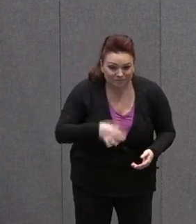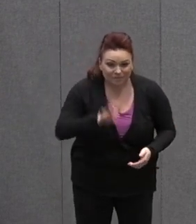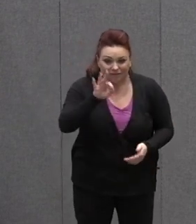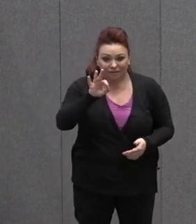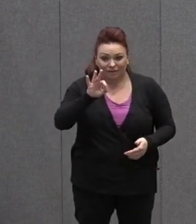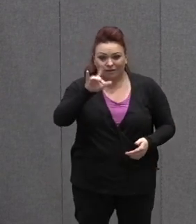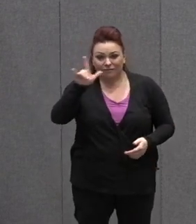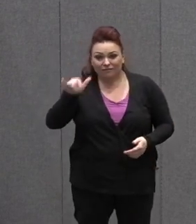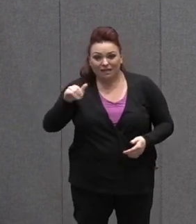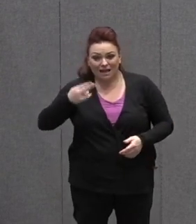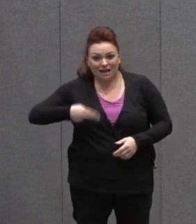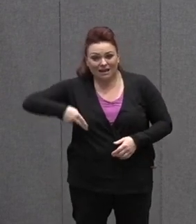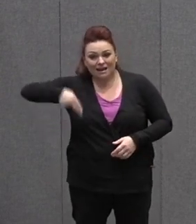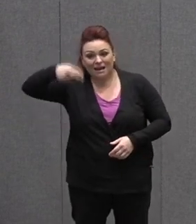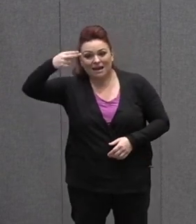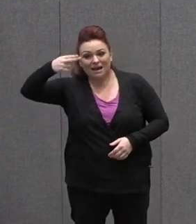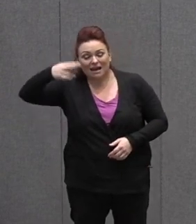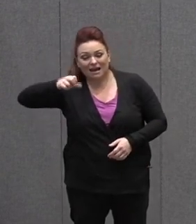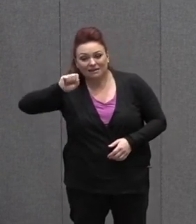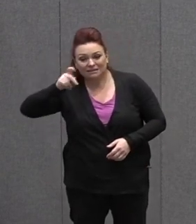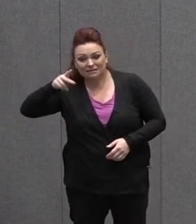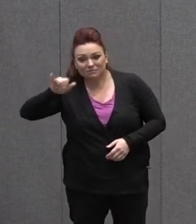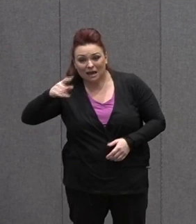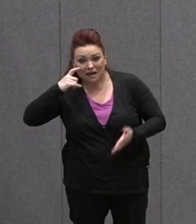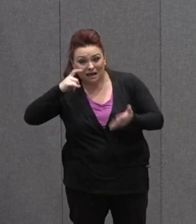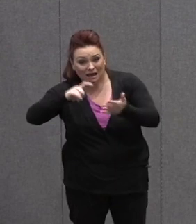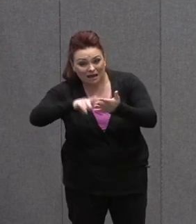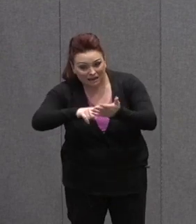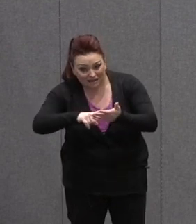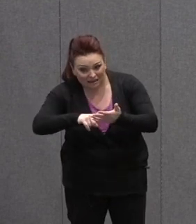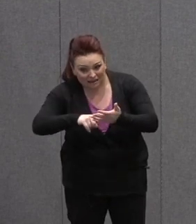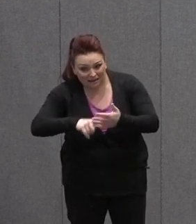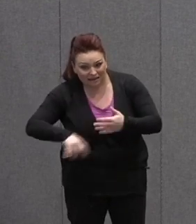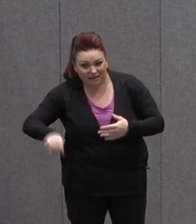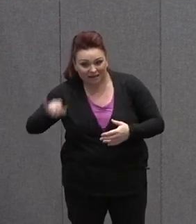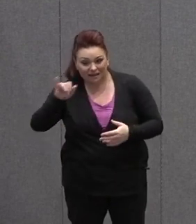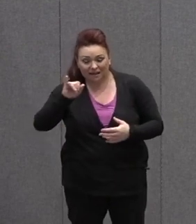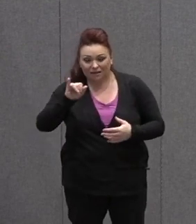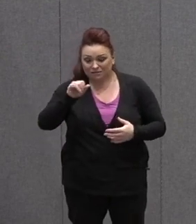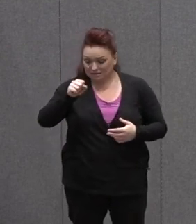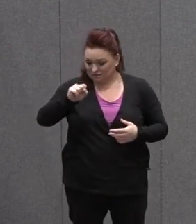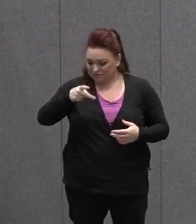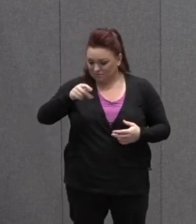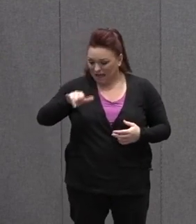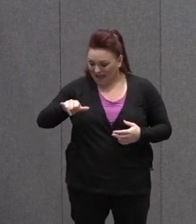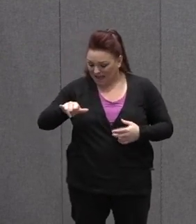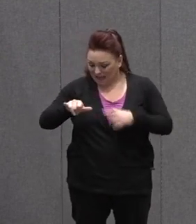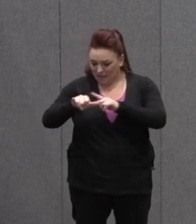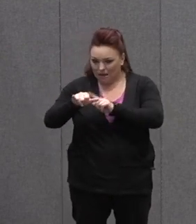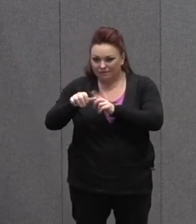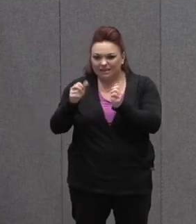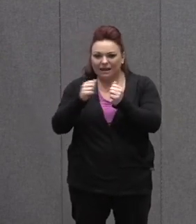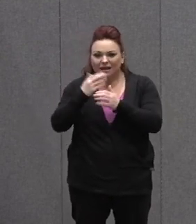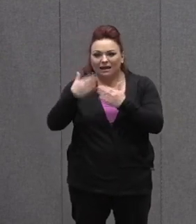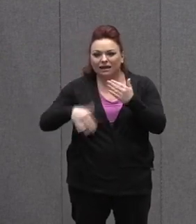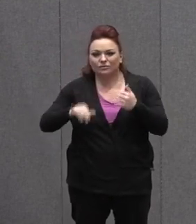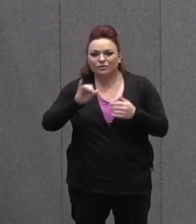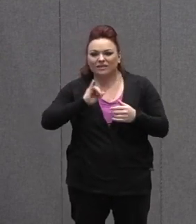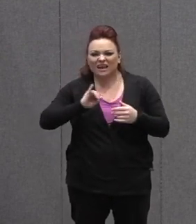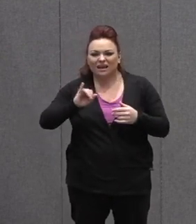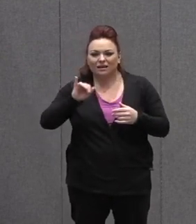Fly, high, spy. Listen to all those words that rhyme. They all end with that